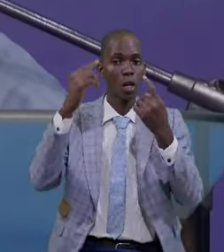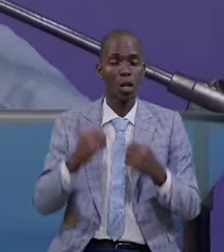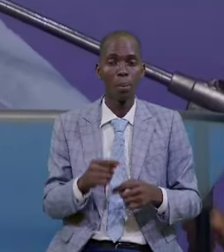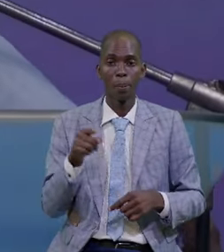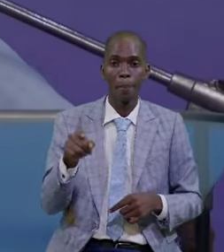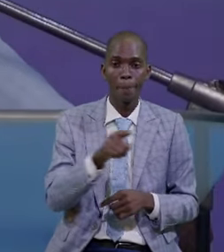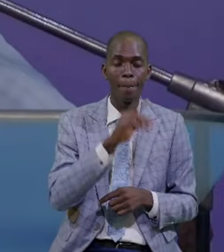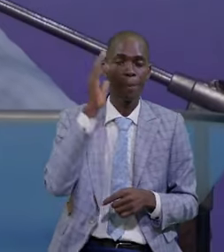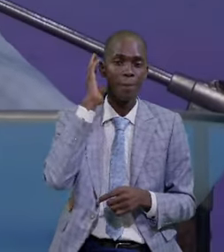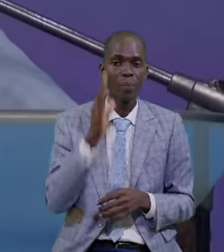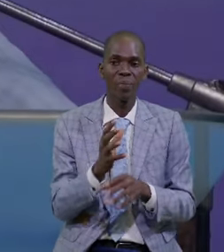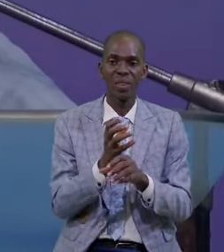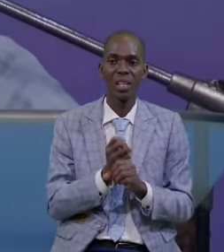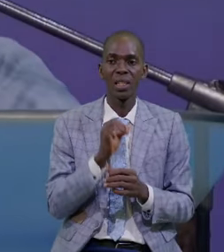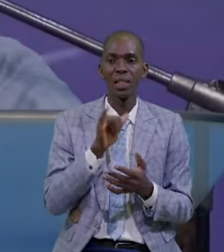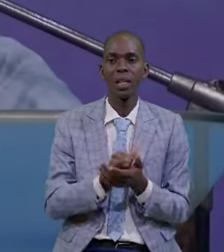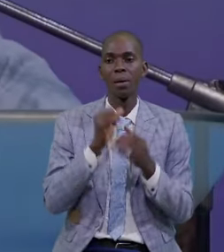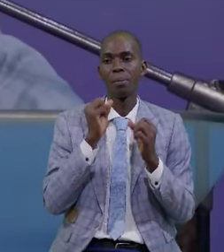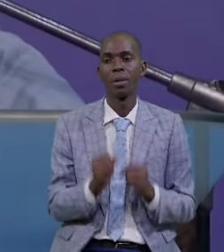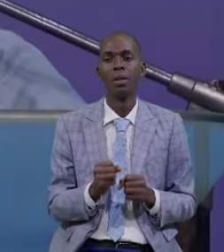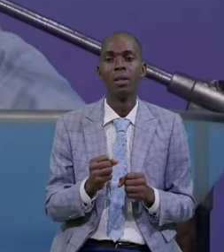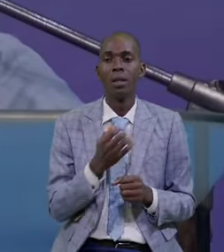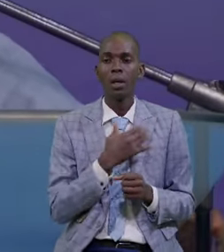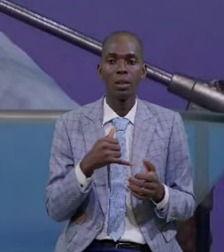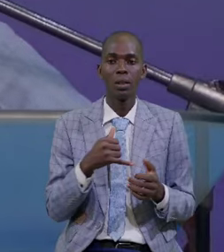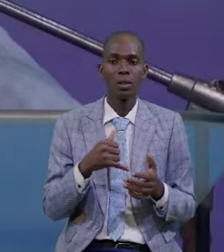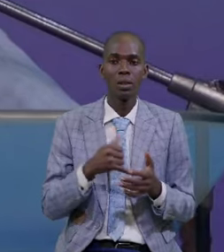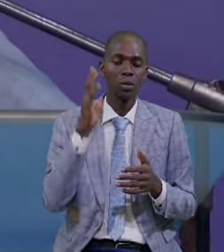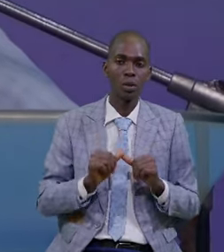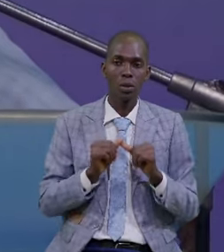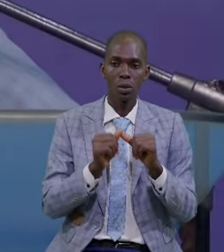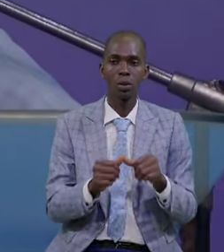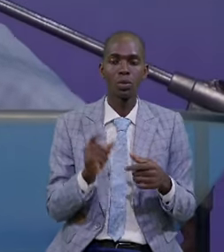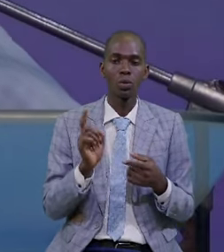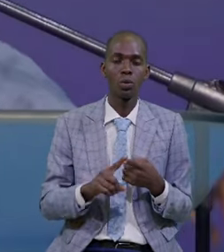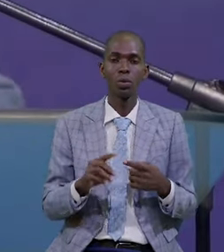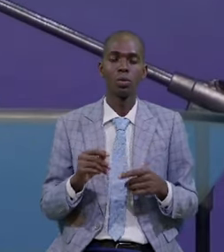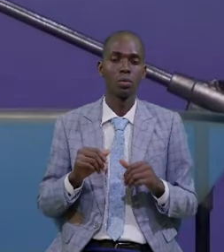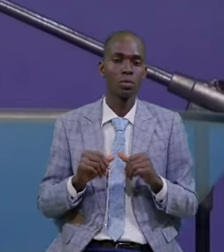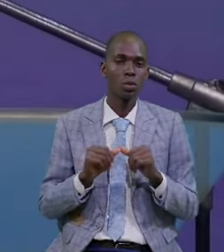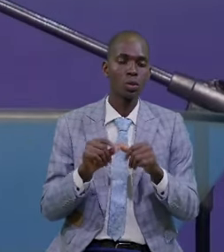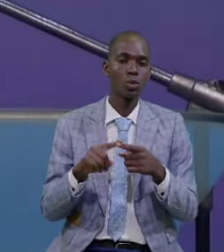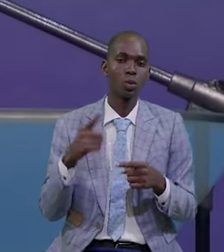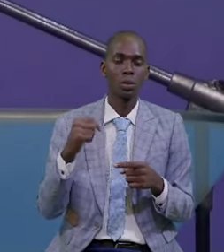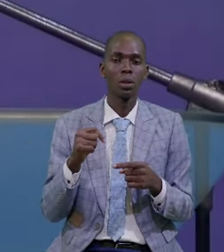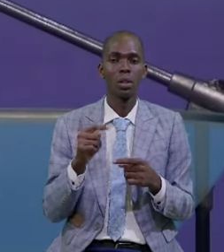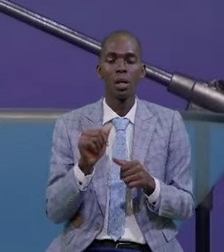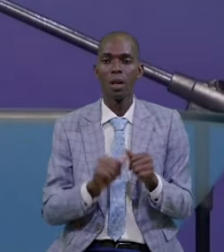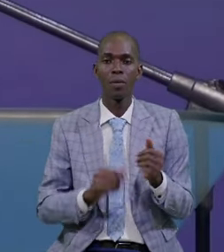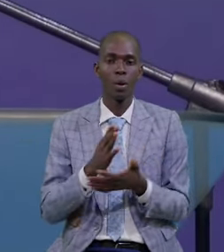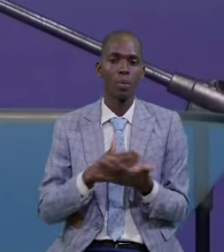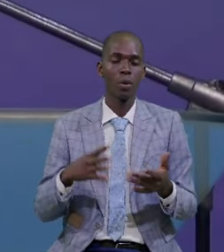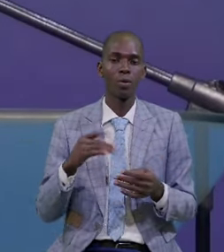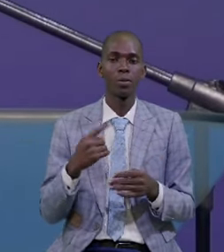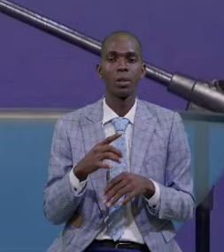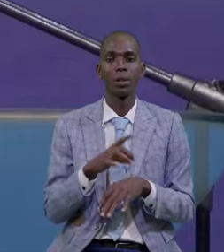receive that power, and it will continue to the uttermost part of the earth. And it's Christ